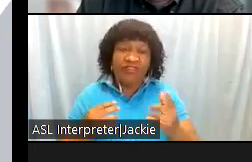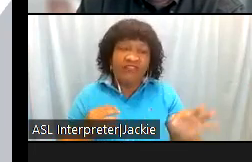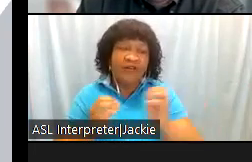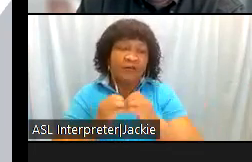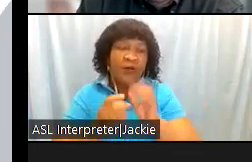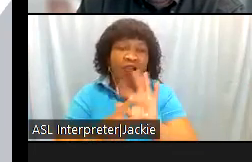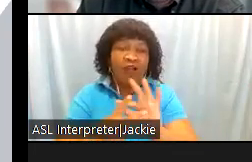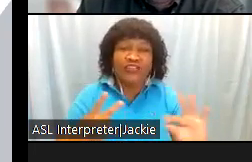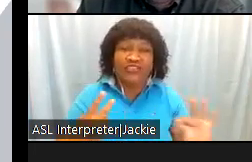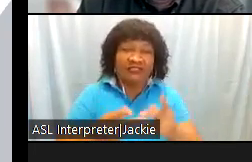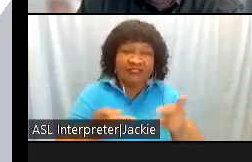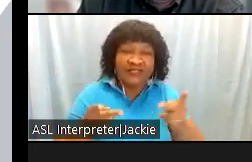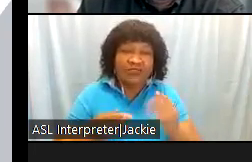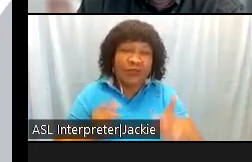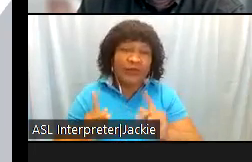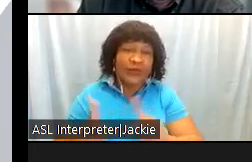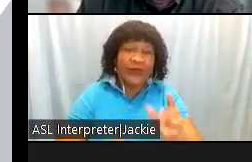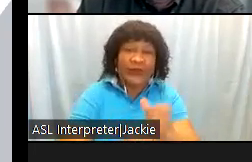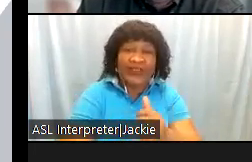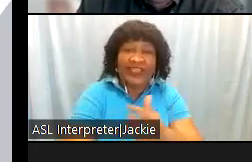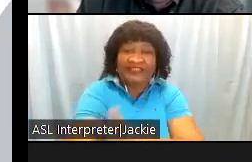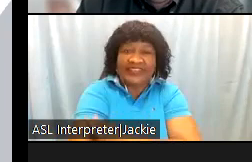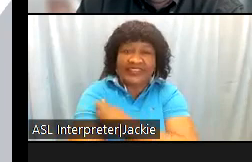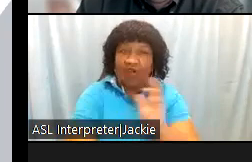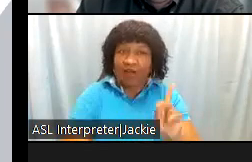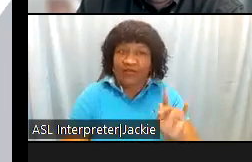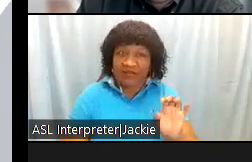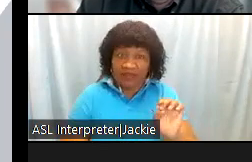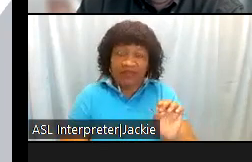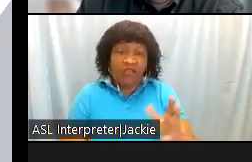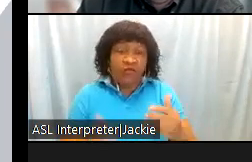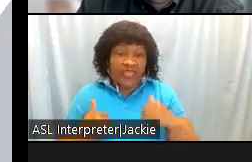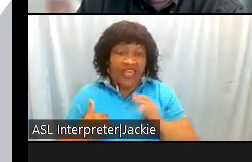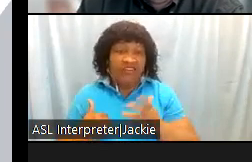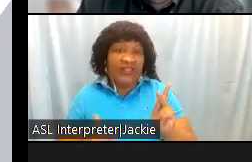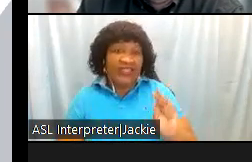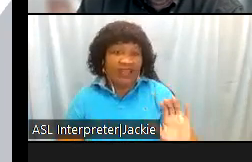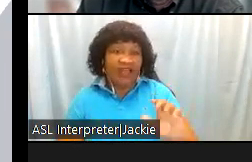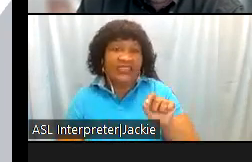more options as well. And we do have our